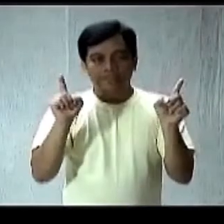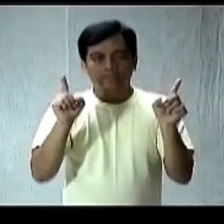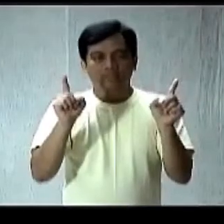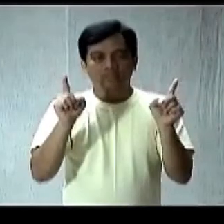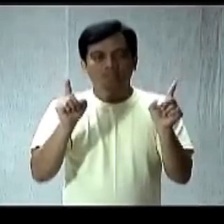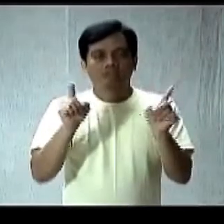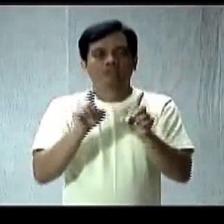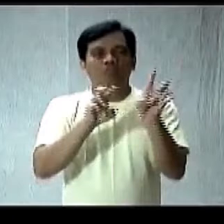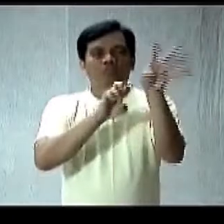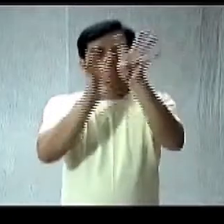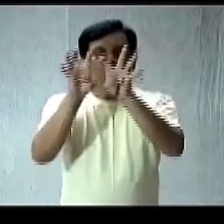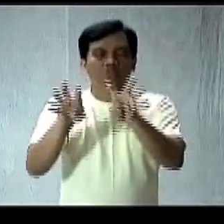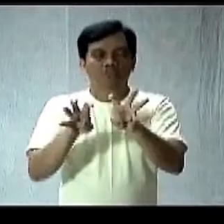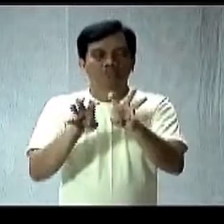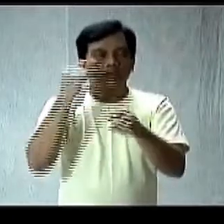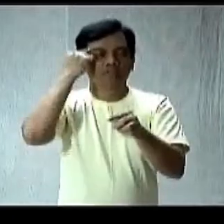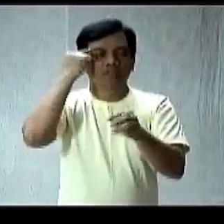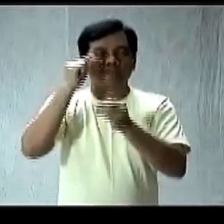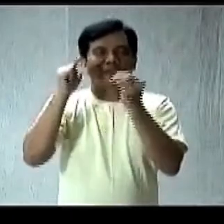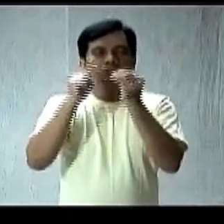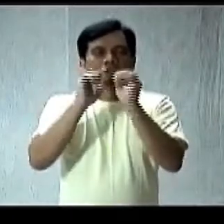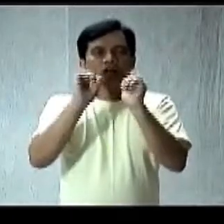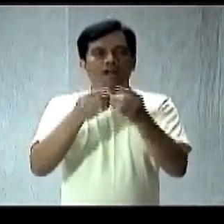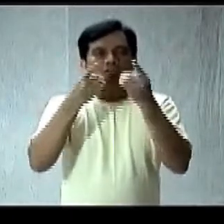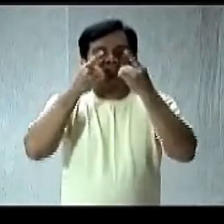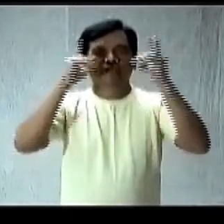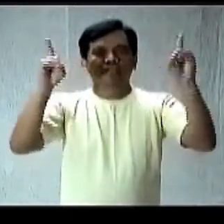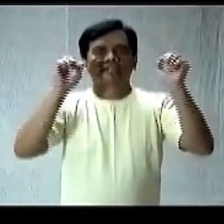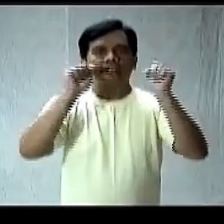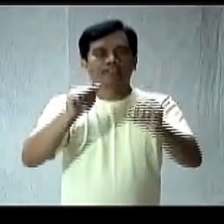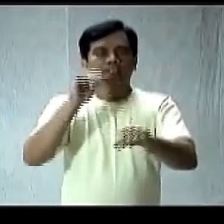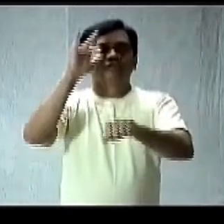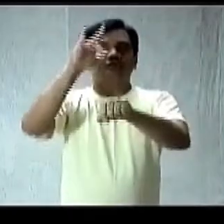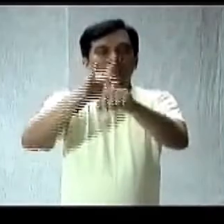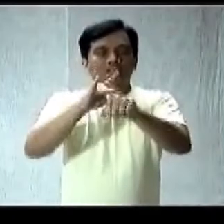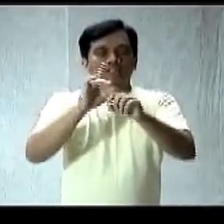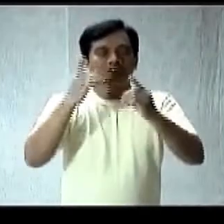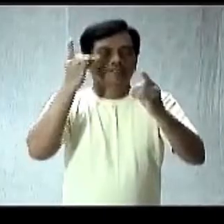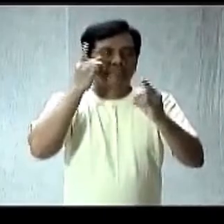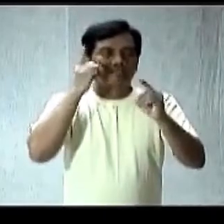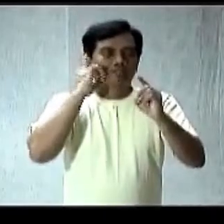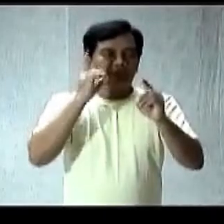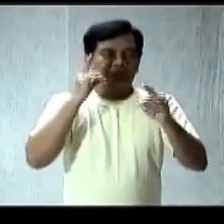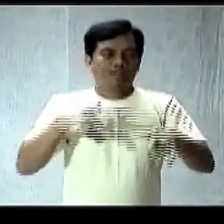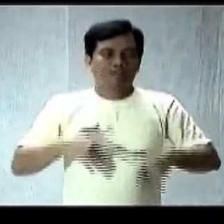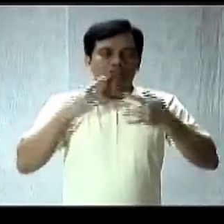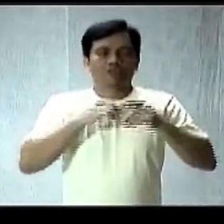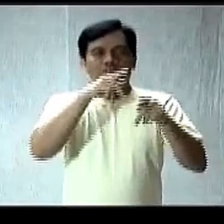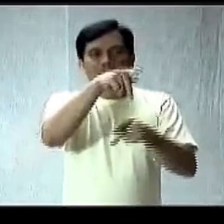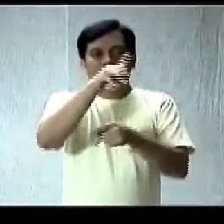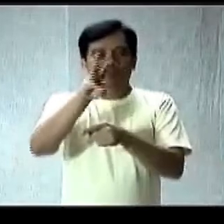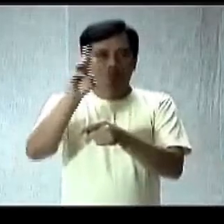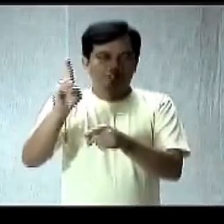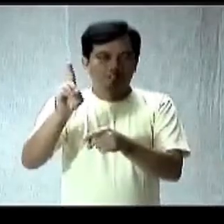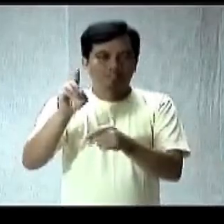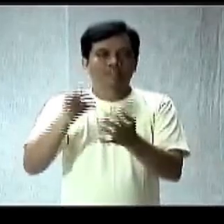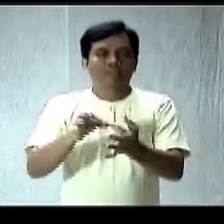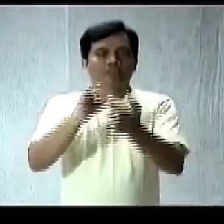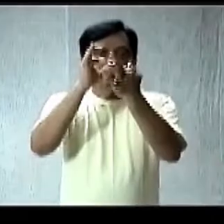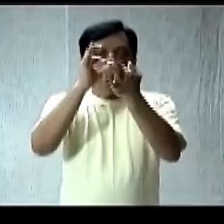However, a question was raised on how this declaration would impact the daily lives of persons with